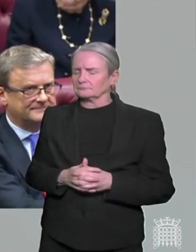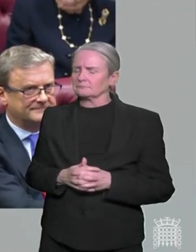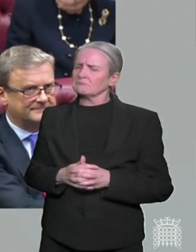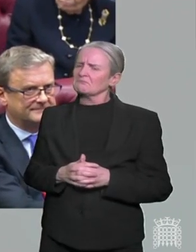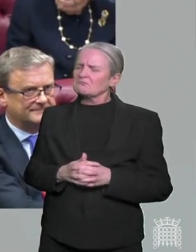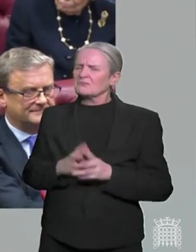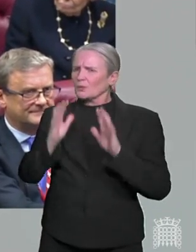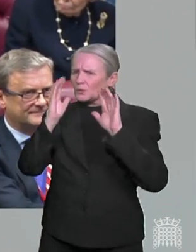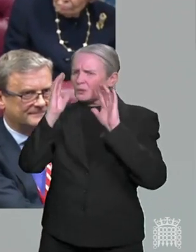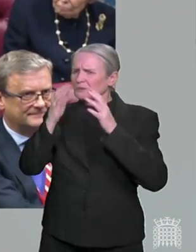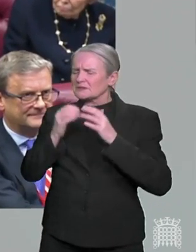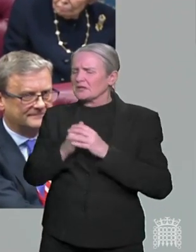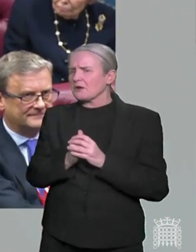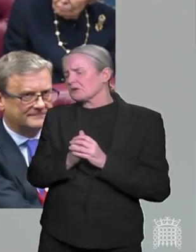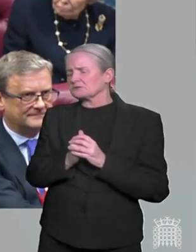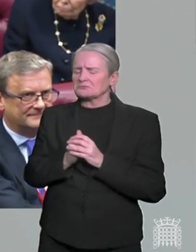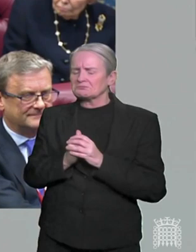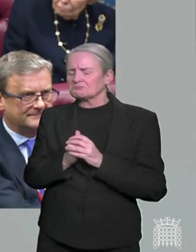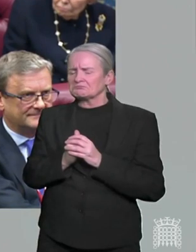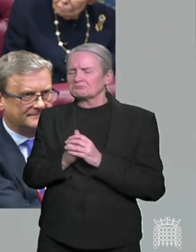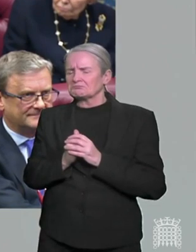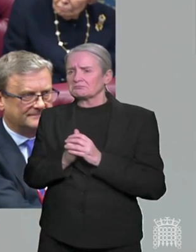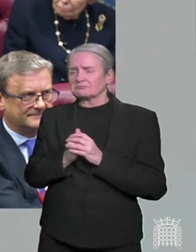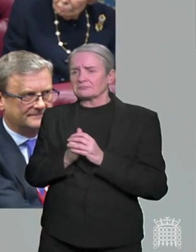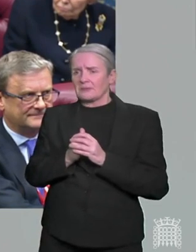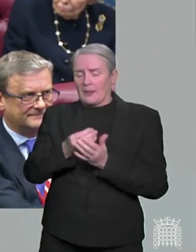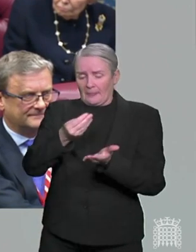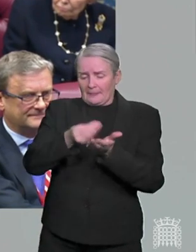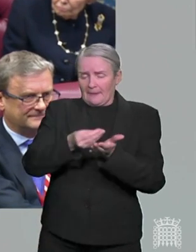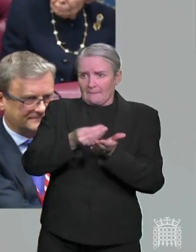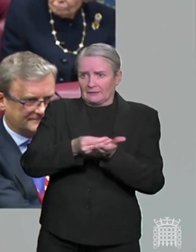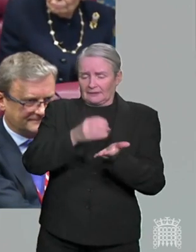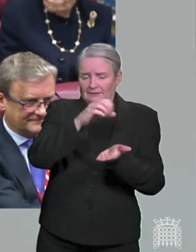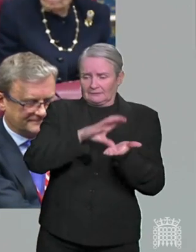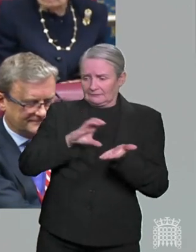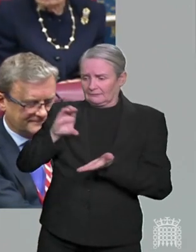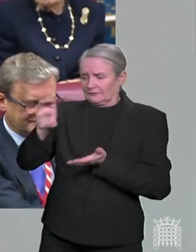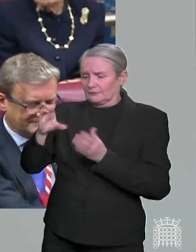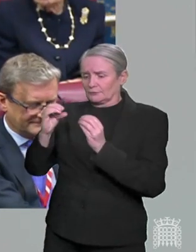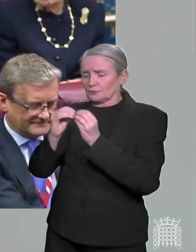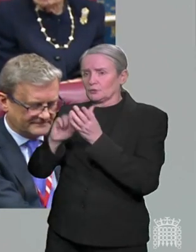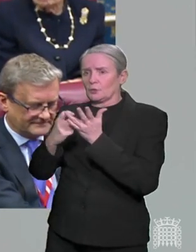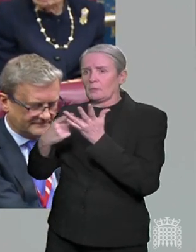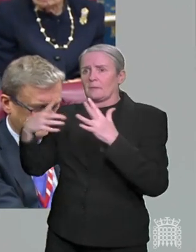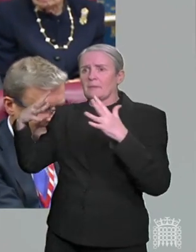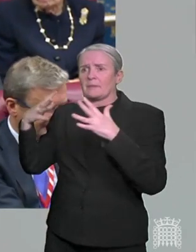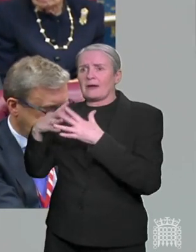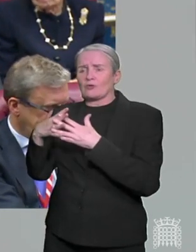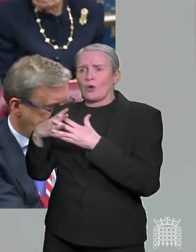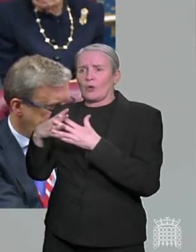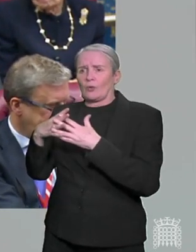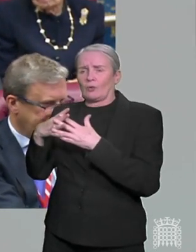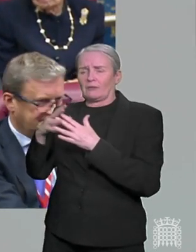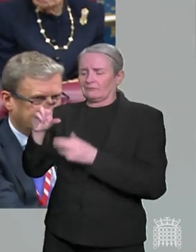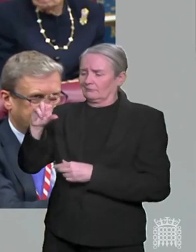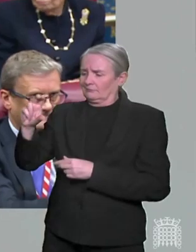right. I mean, the money going into Barrow is a drop in the ocean compared to the cost of one submarine. As he well